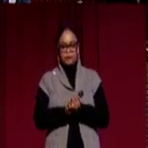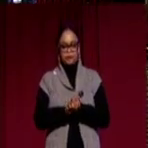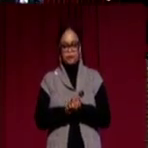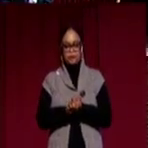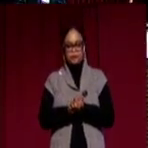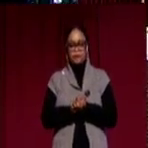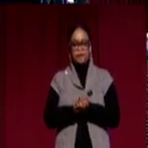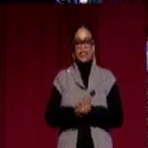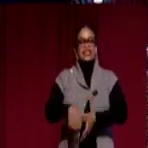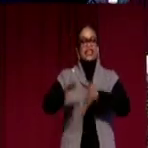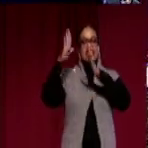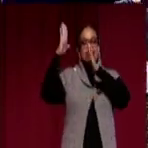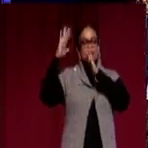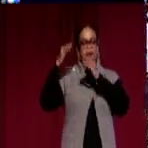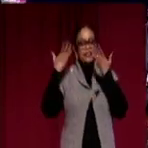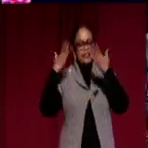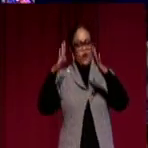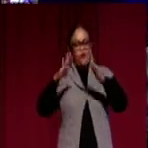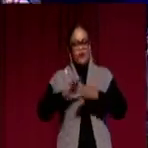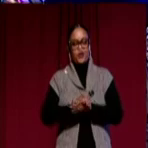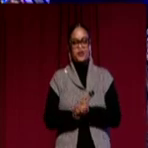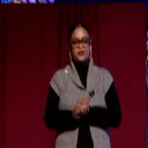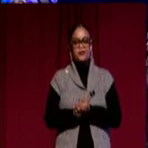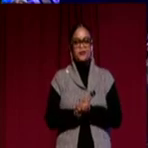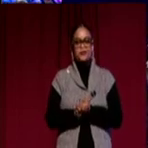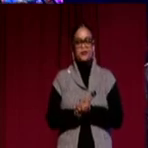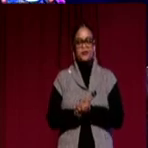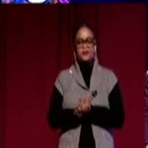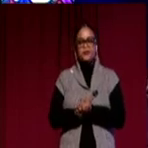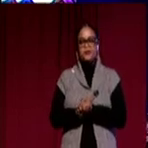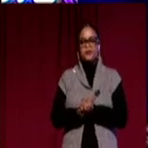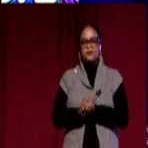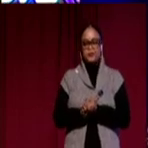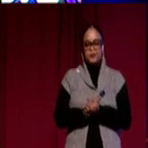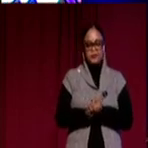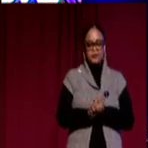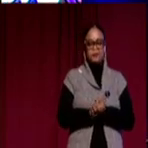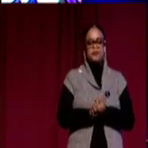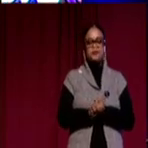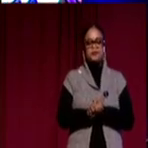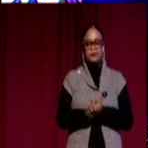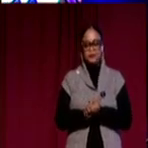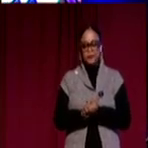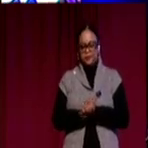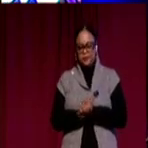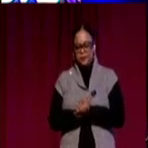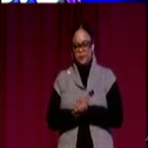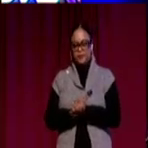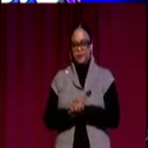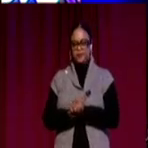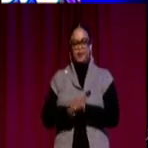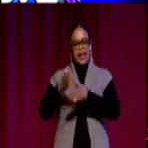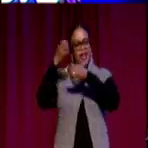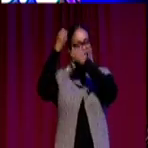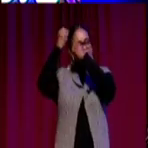an expected end. I'm